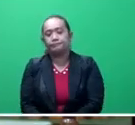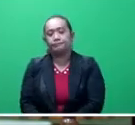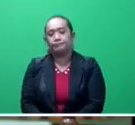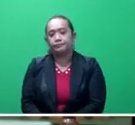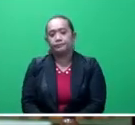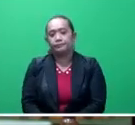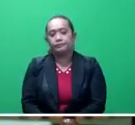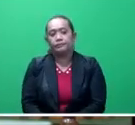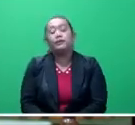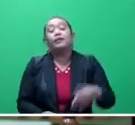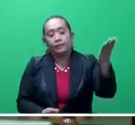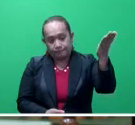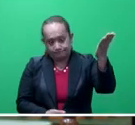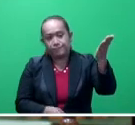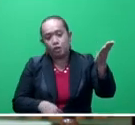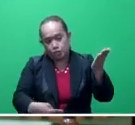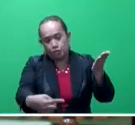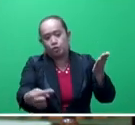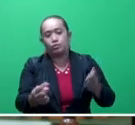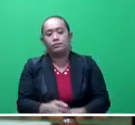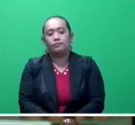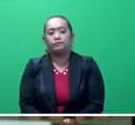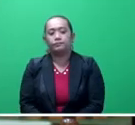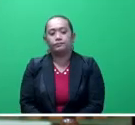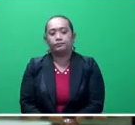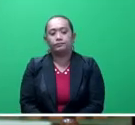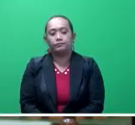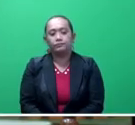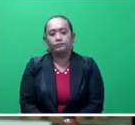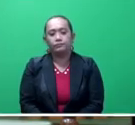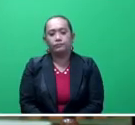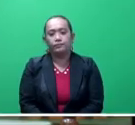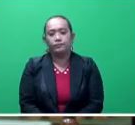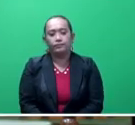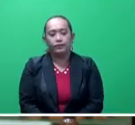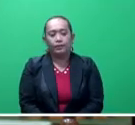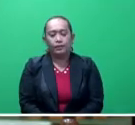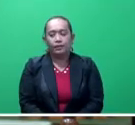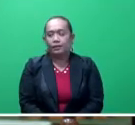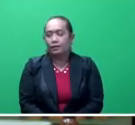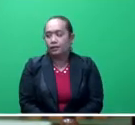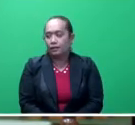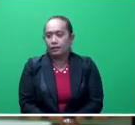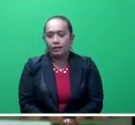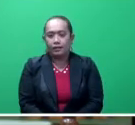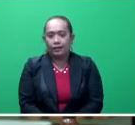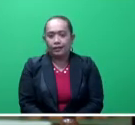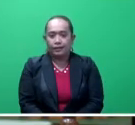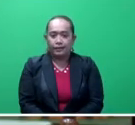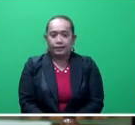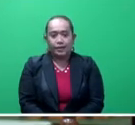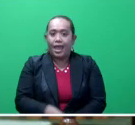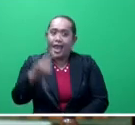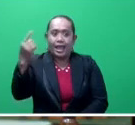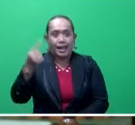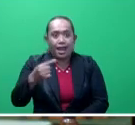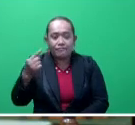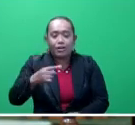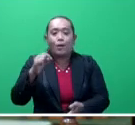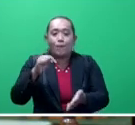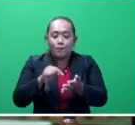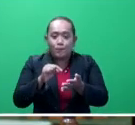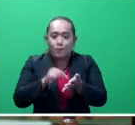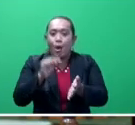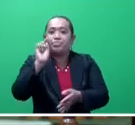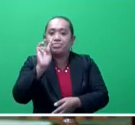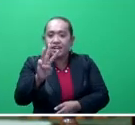Carry on. Thank you, sir. Mr. Speaker, sir, a further $11.3 million is allocated under the Child Protection Allowance